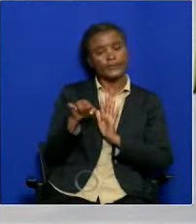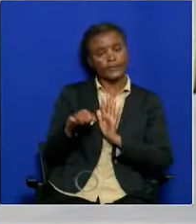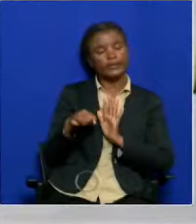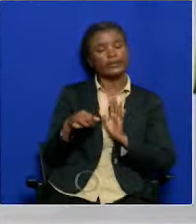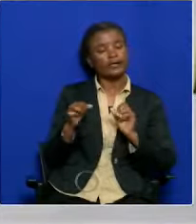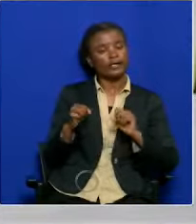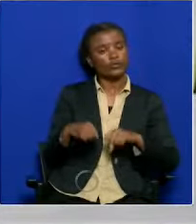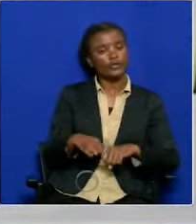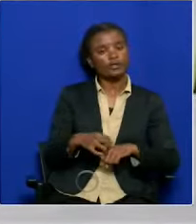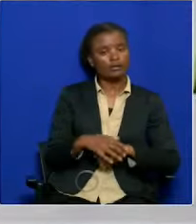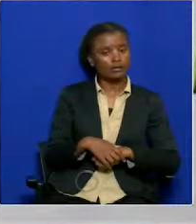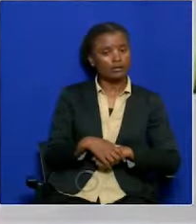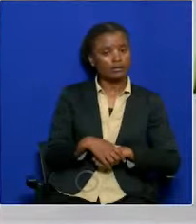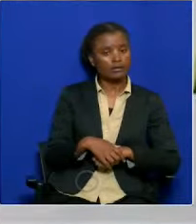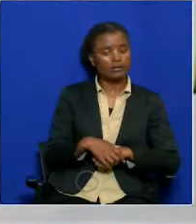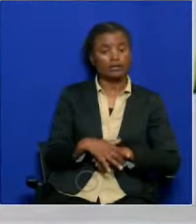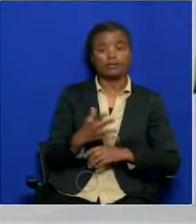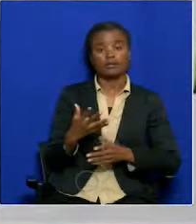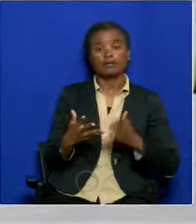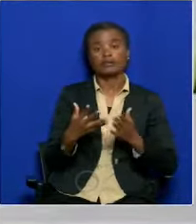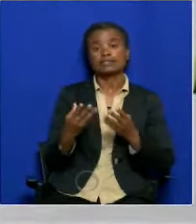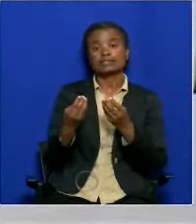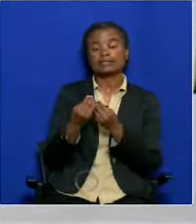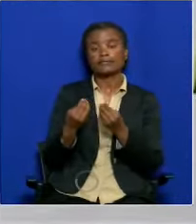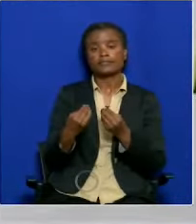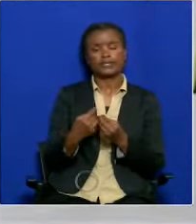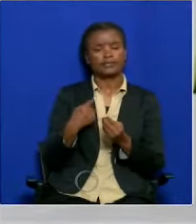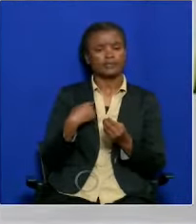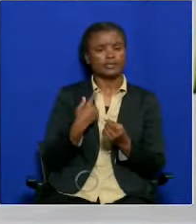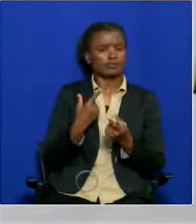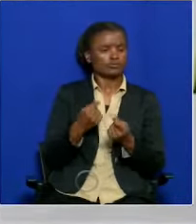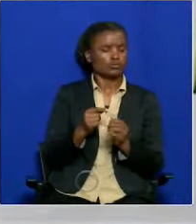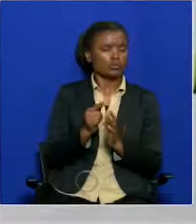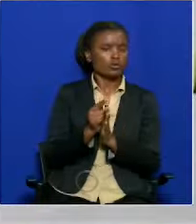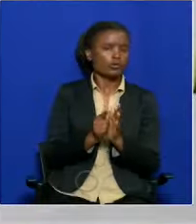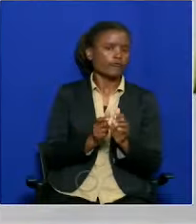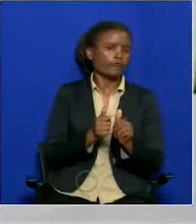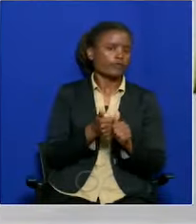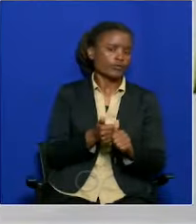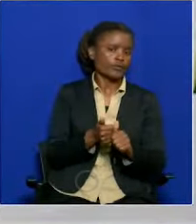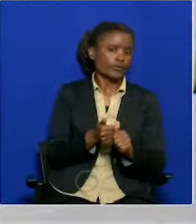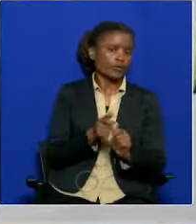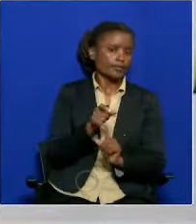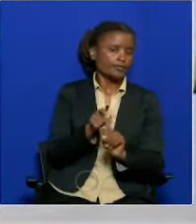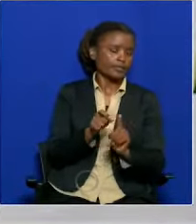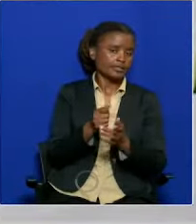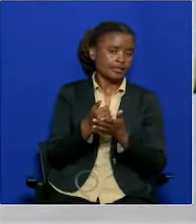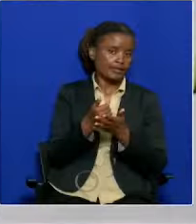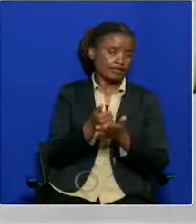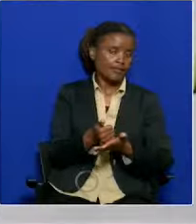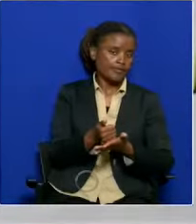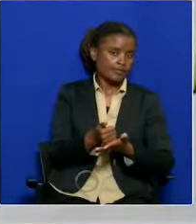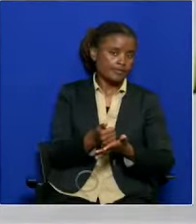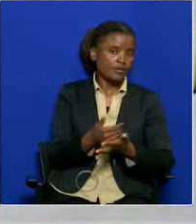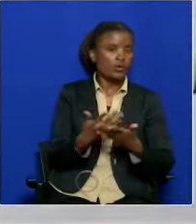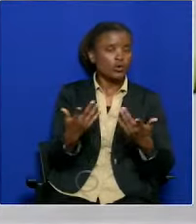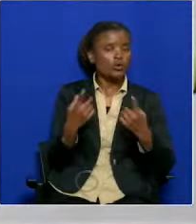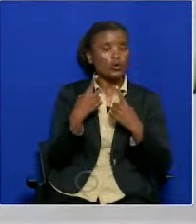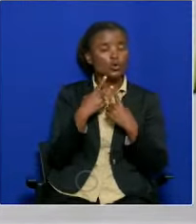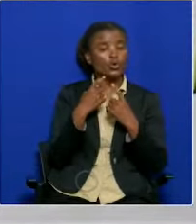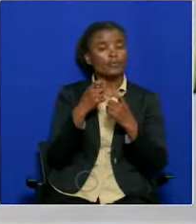unlawful other than doing something lawful in assisting somebody, but in assisting a complainant for that